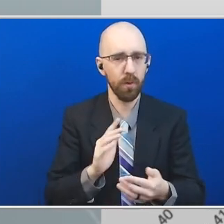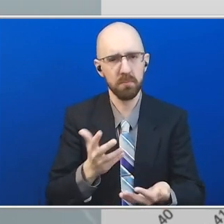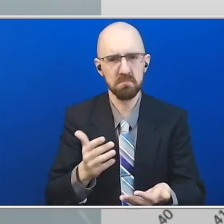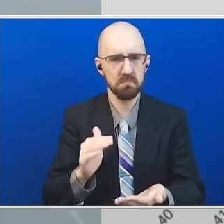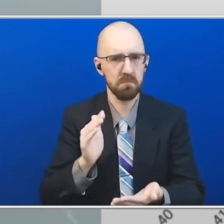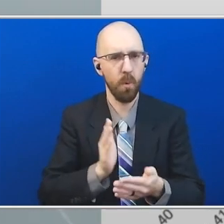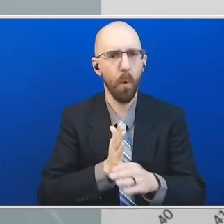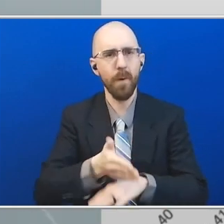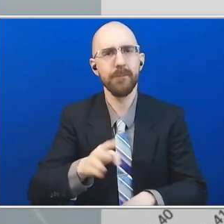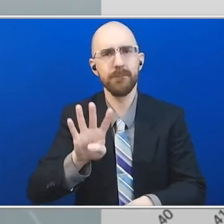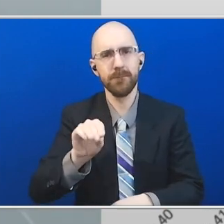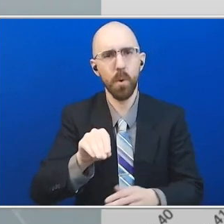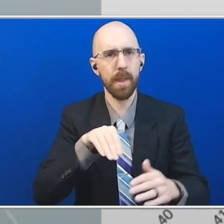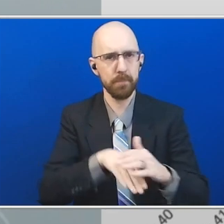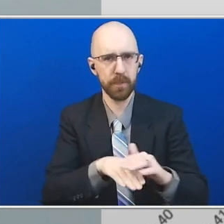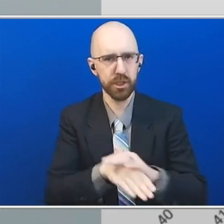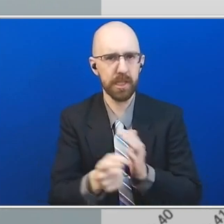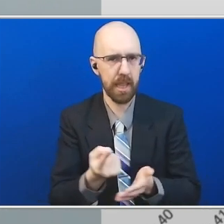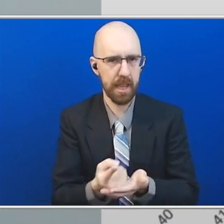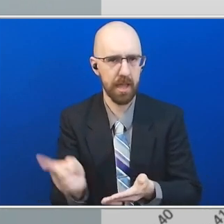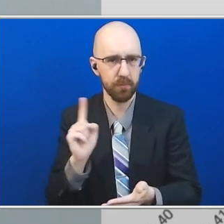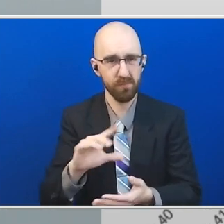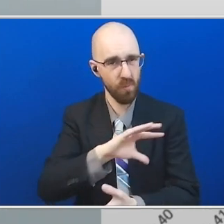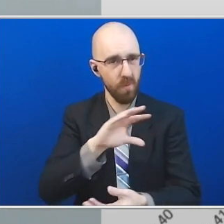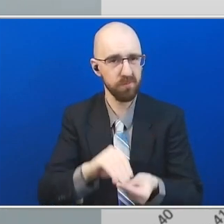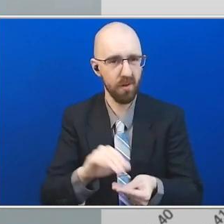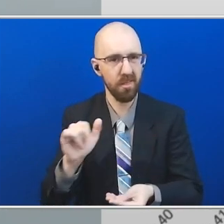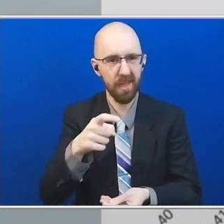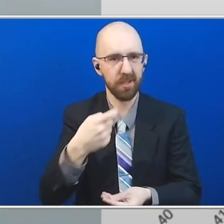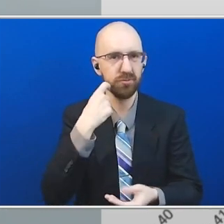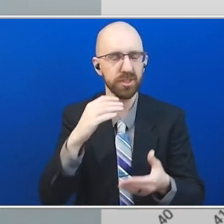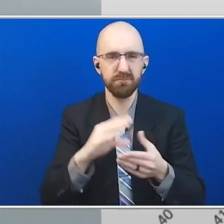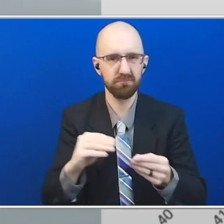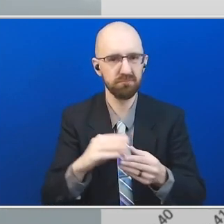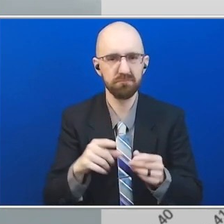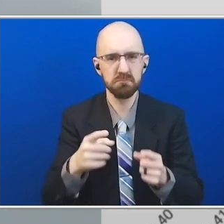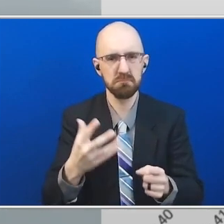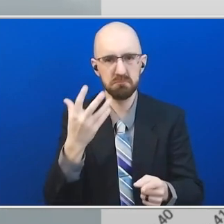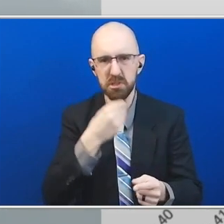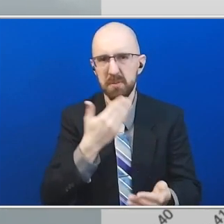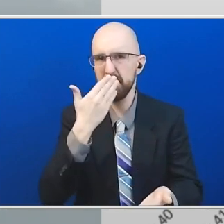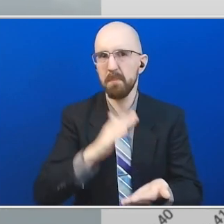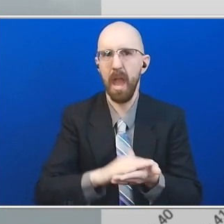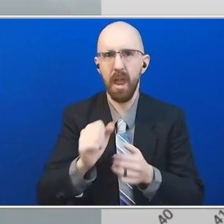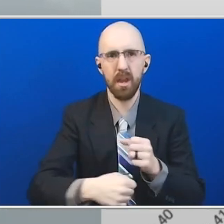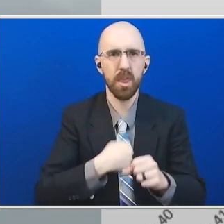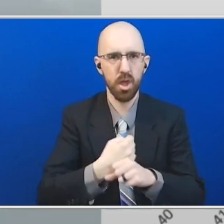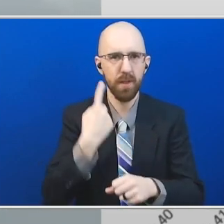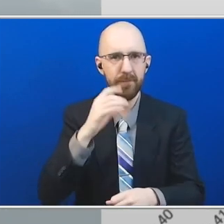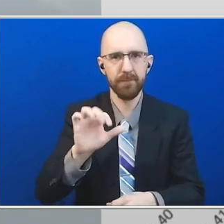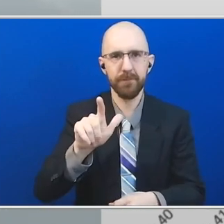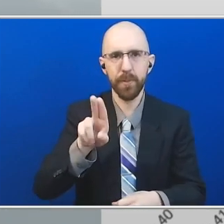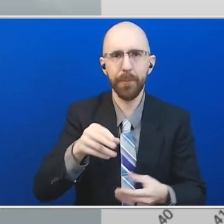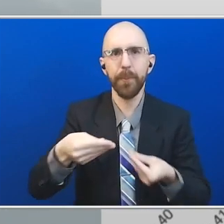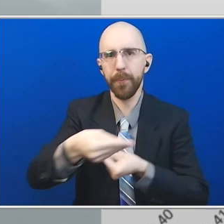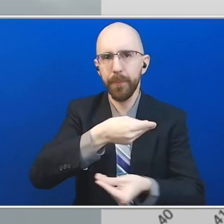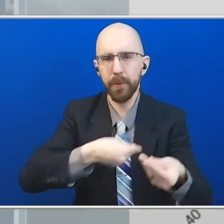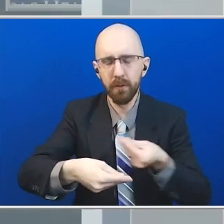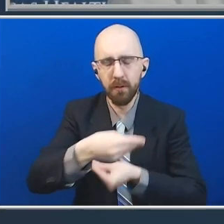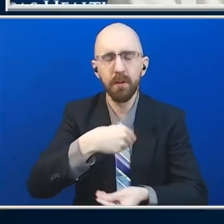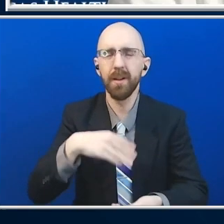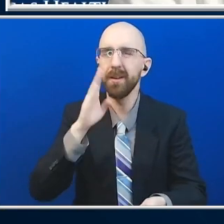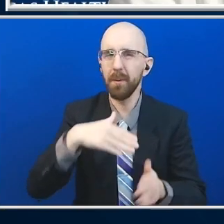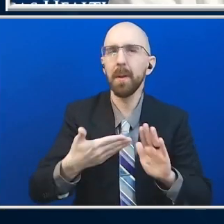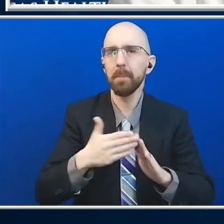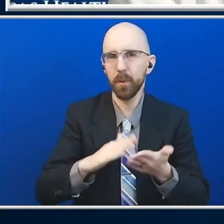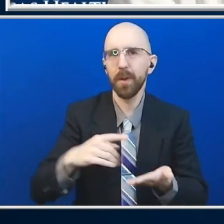last week. But overall, Steve, just like you said, this has been a pretty bad year for influenza circulation in the community. I know we've all had friends